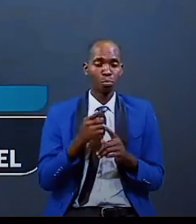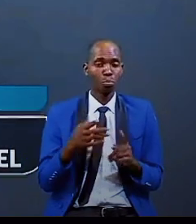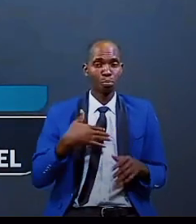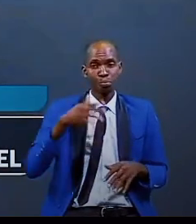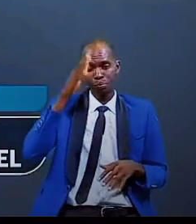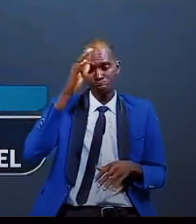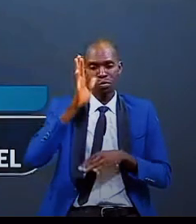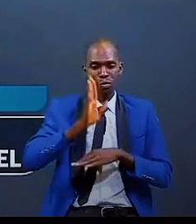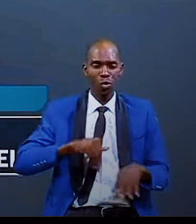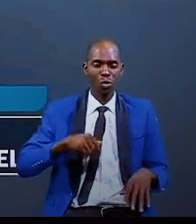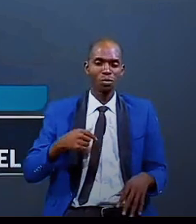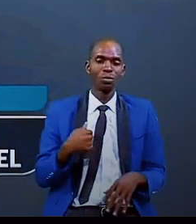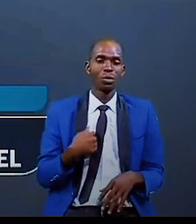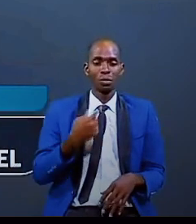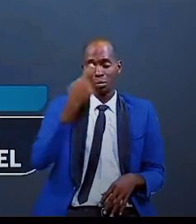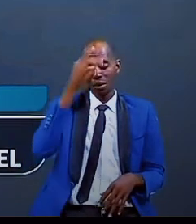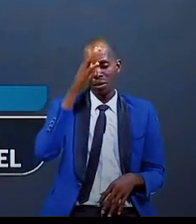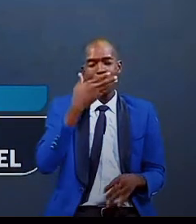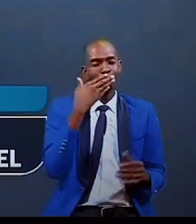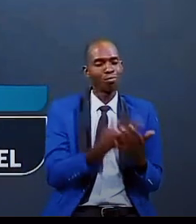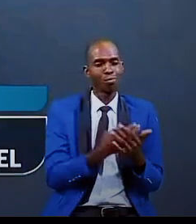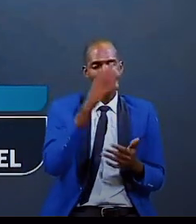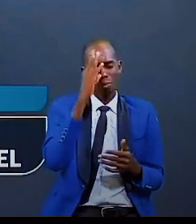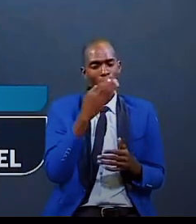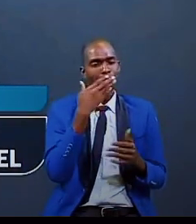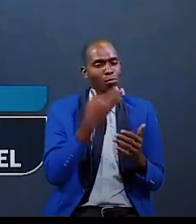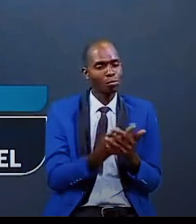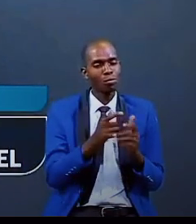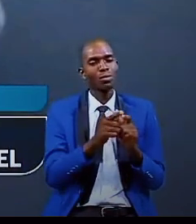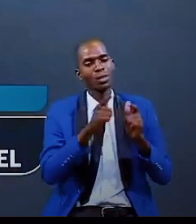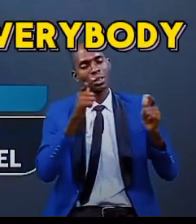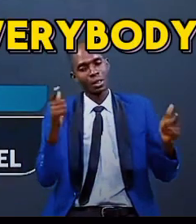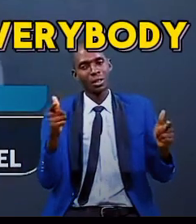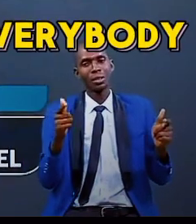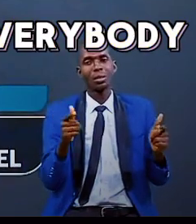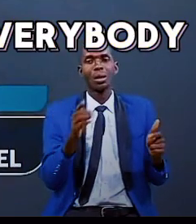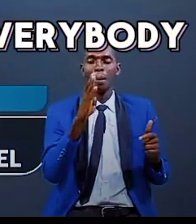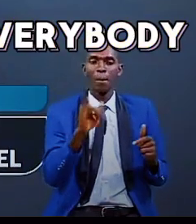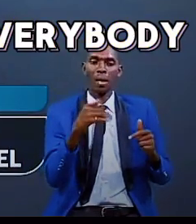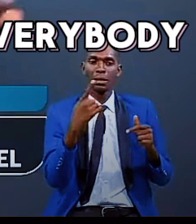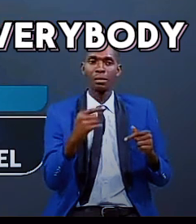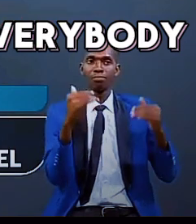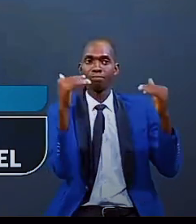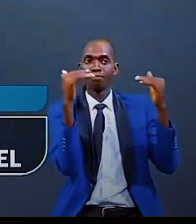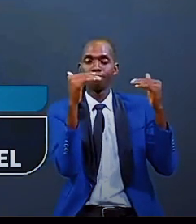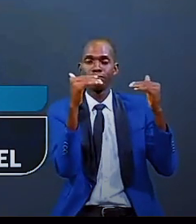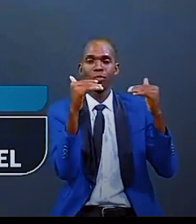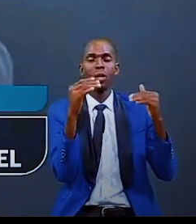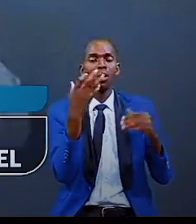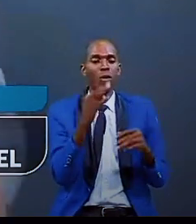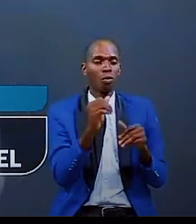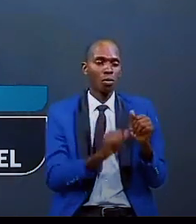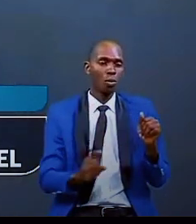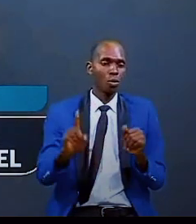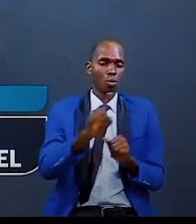a great man. Good, great by the standard of everybody around us, around him.